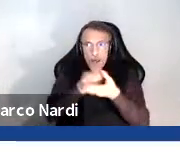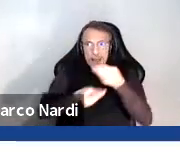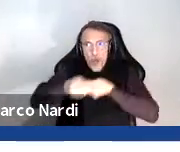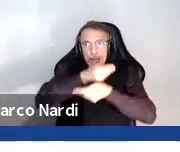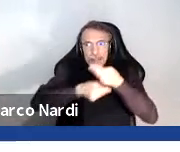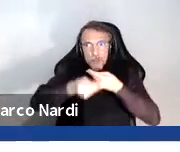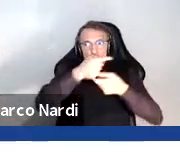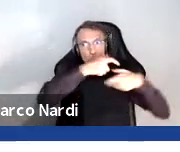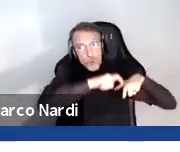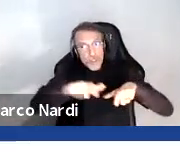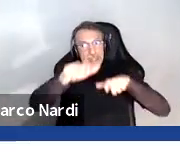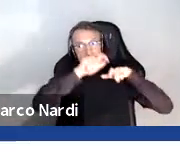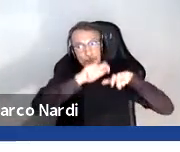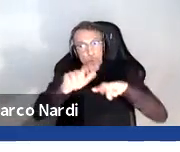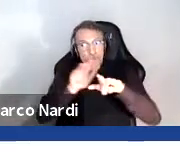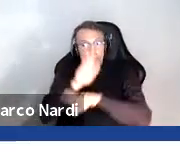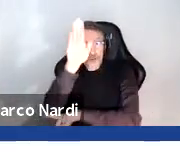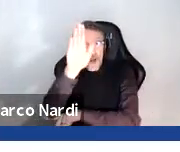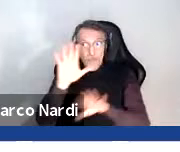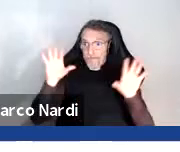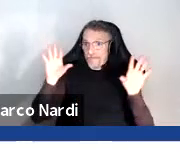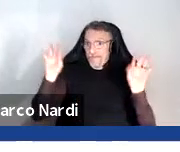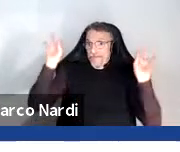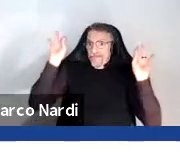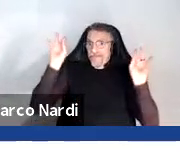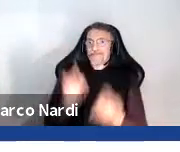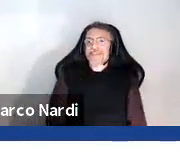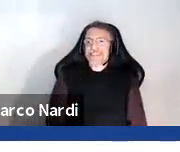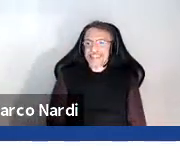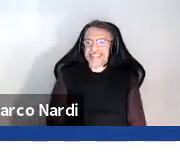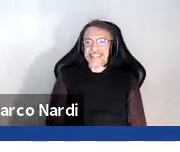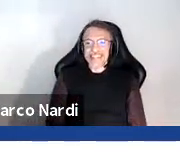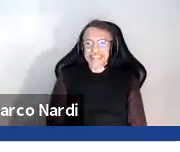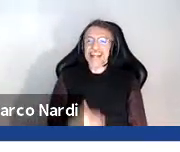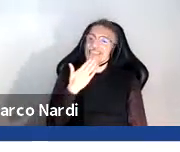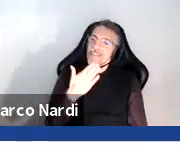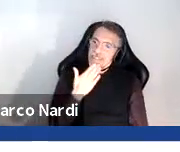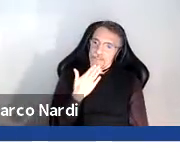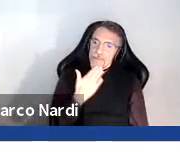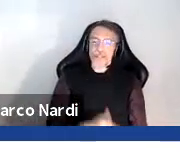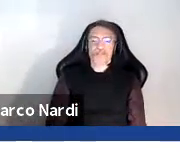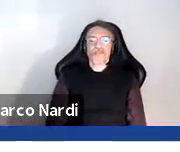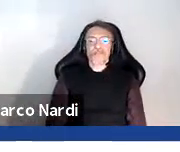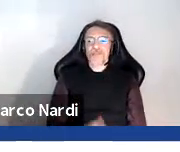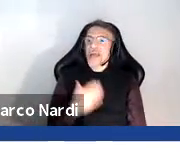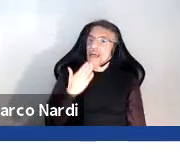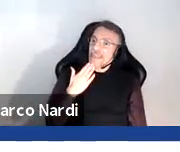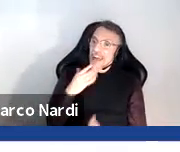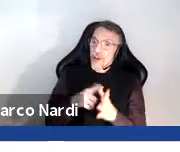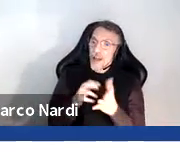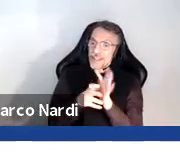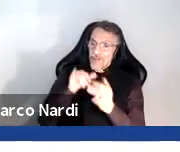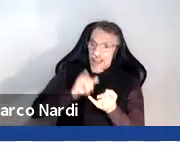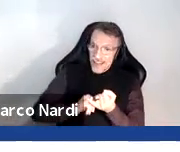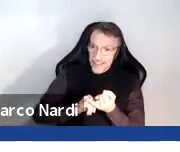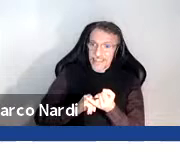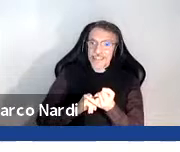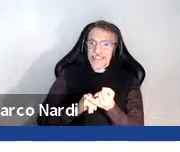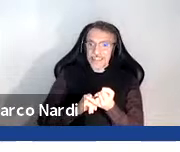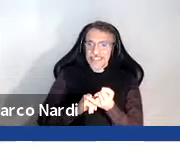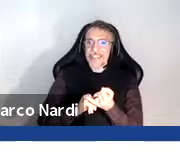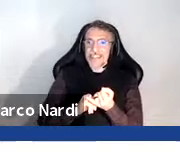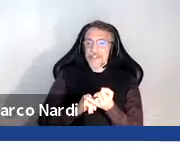sustainable future. Thank you very much. I will leave it here. Thank you very much, Andreas, for that